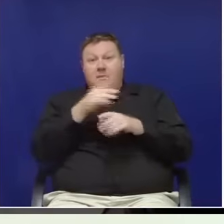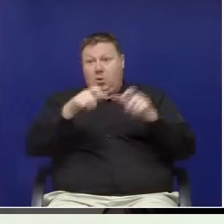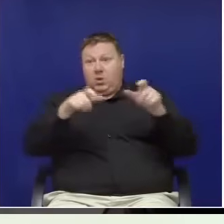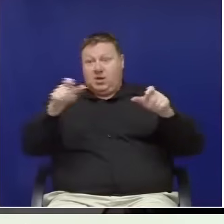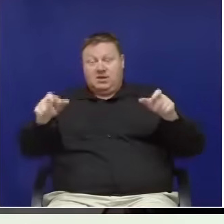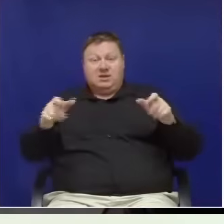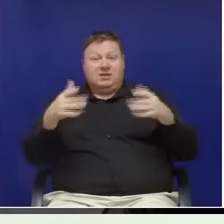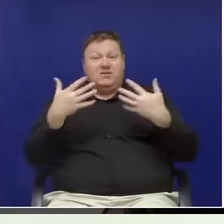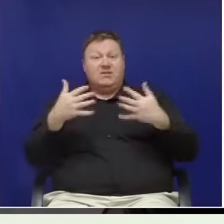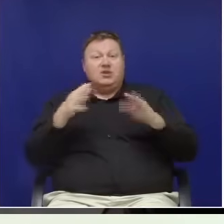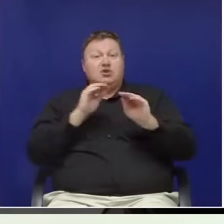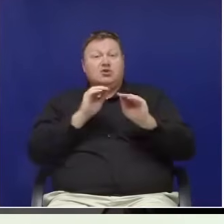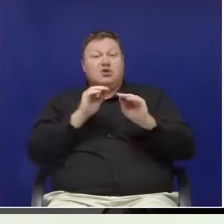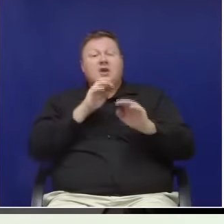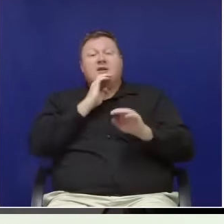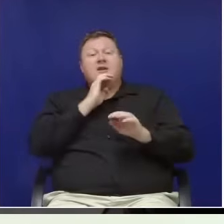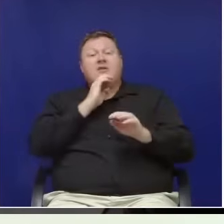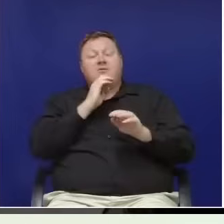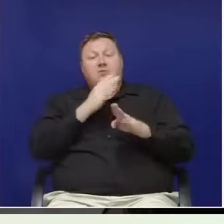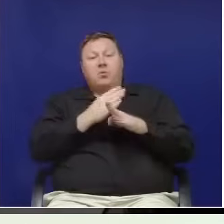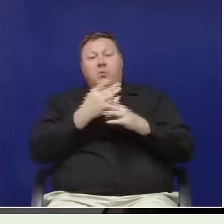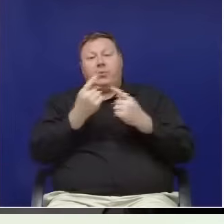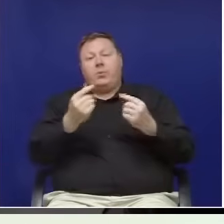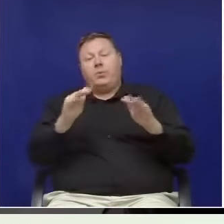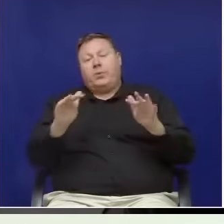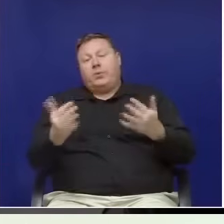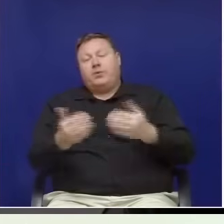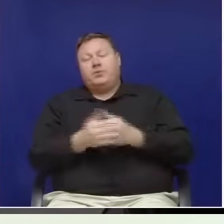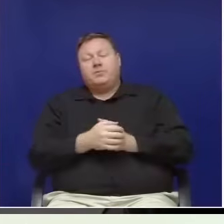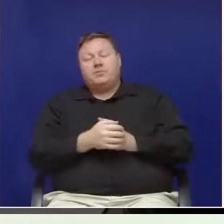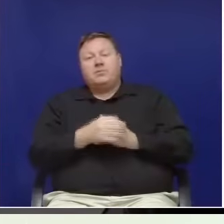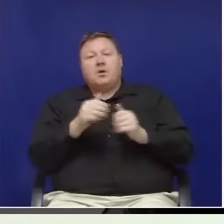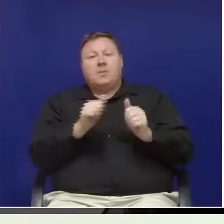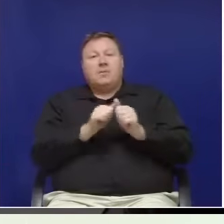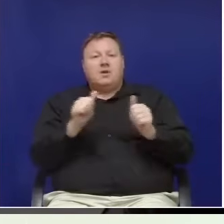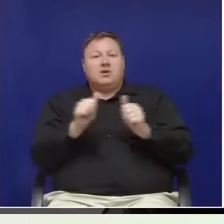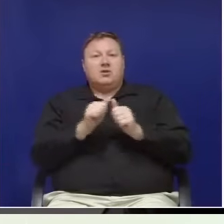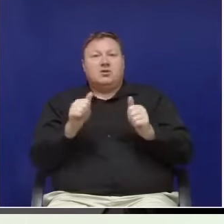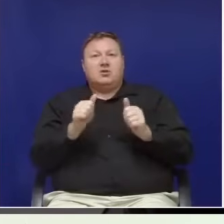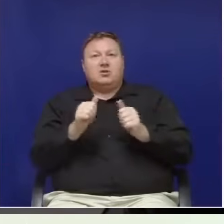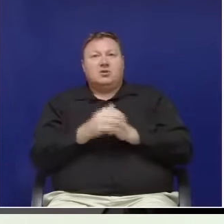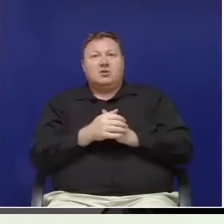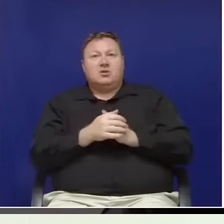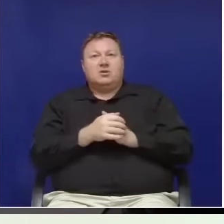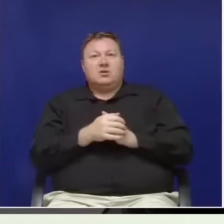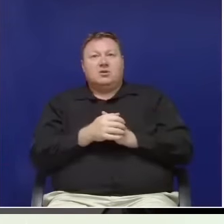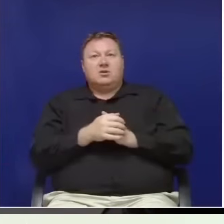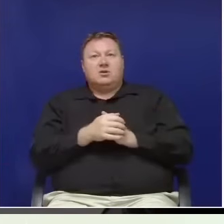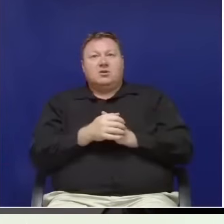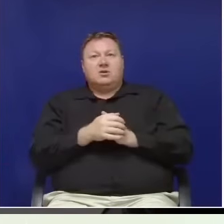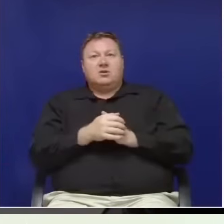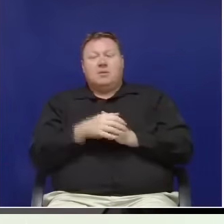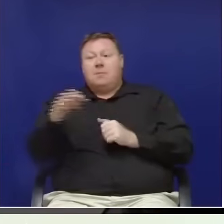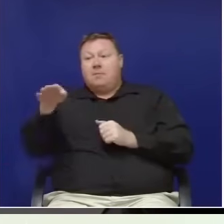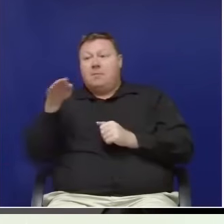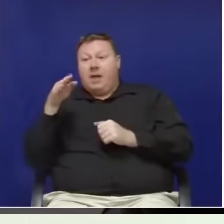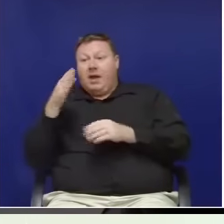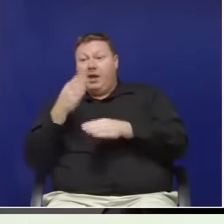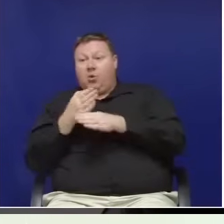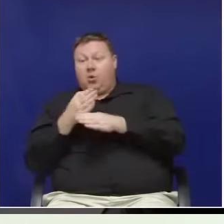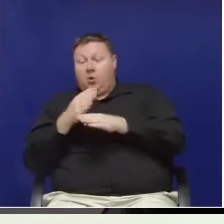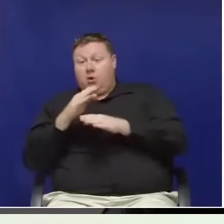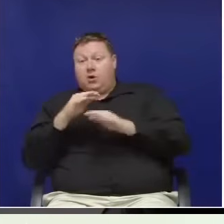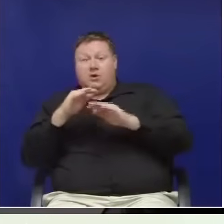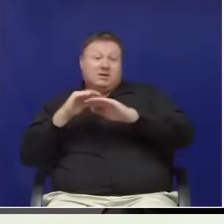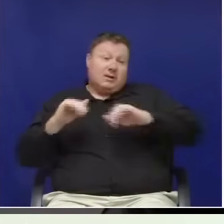trained enough to do this work? How are they going to be measured in terms of split work of the bank's work versus the